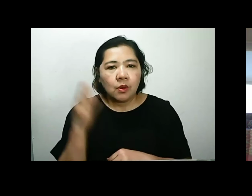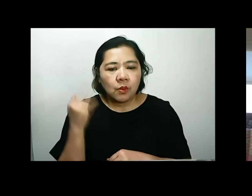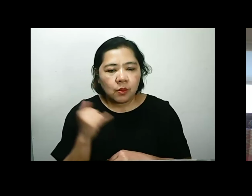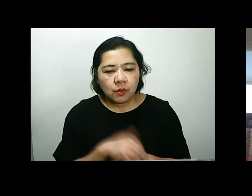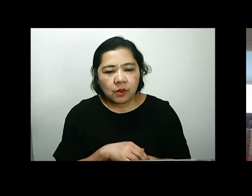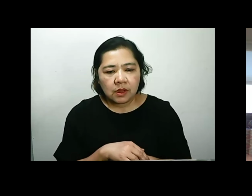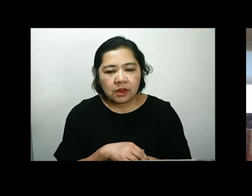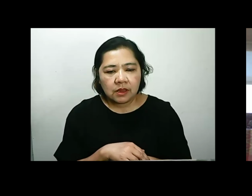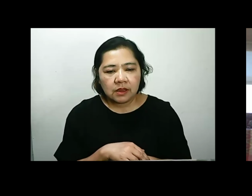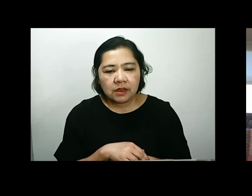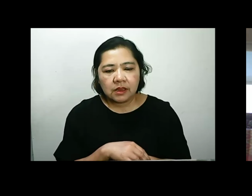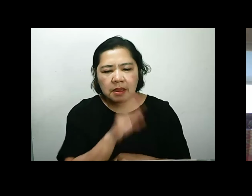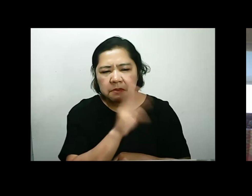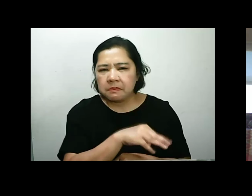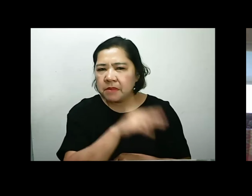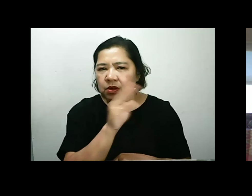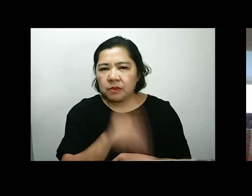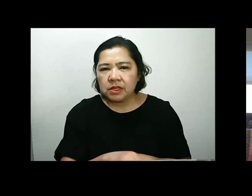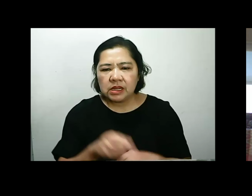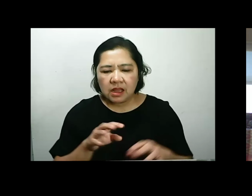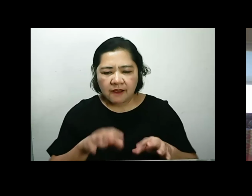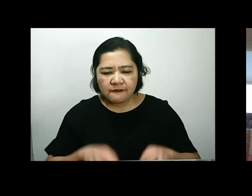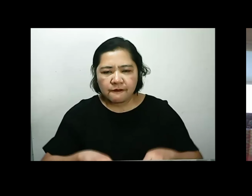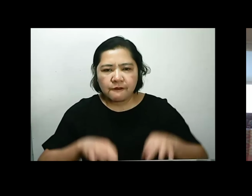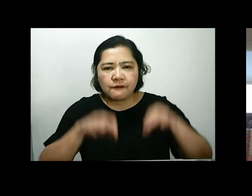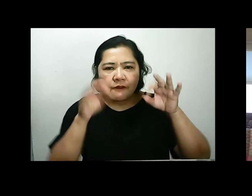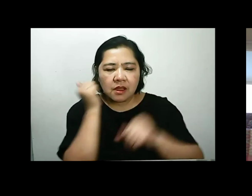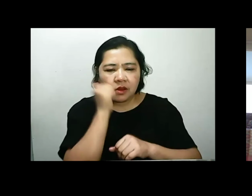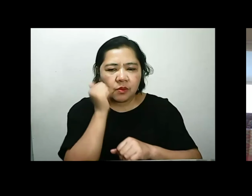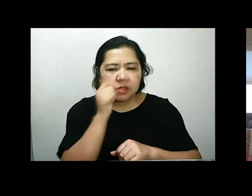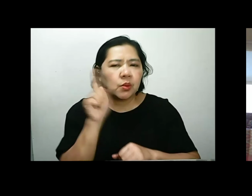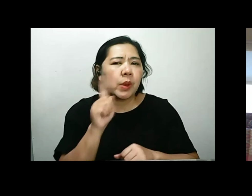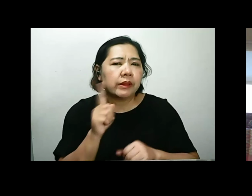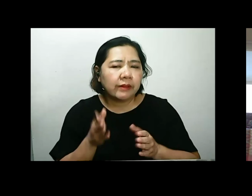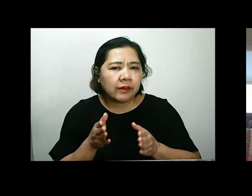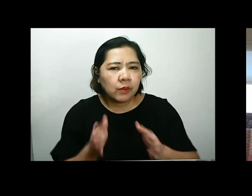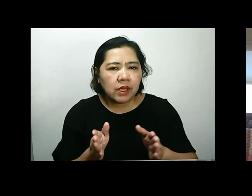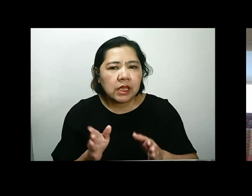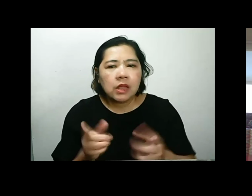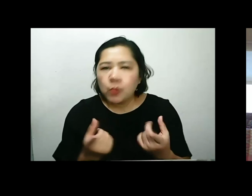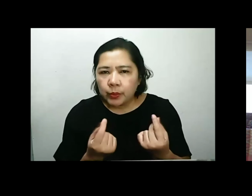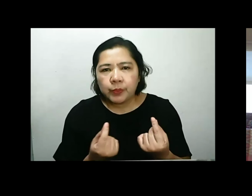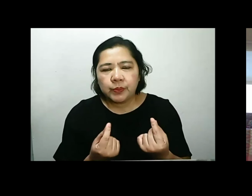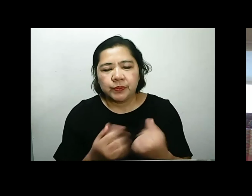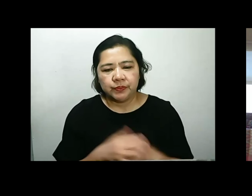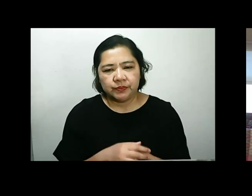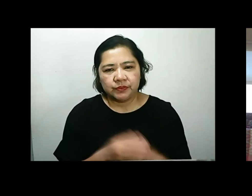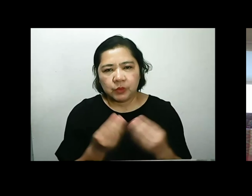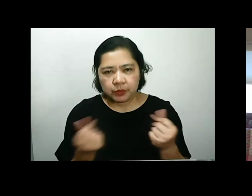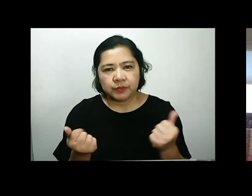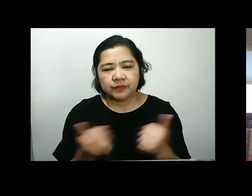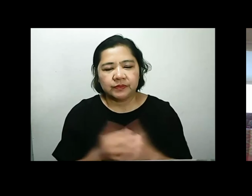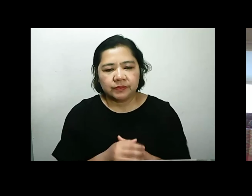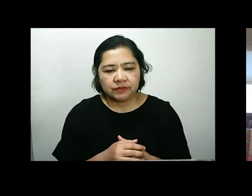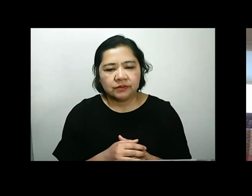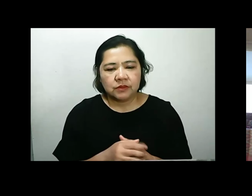flood prone? What is the method? And then what can we do? So I think I'm very, I fully